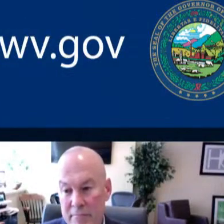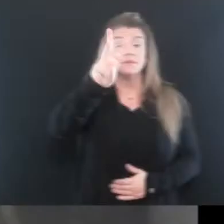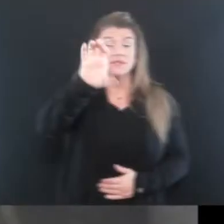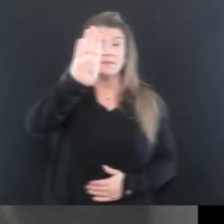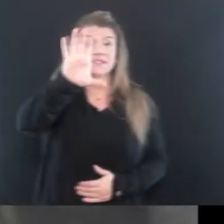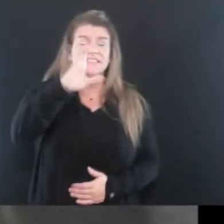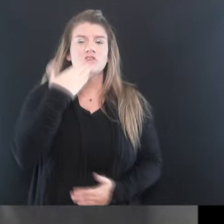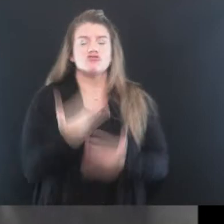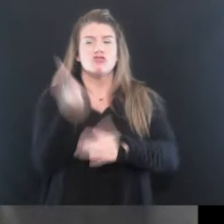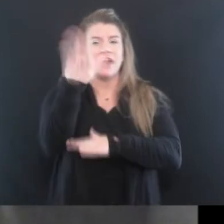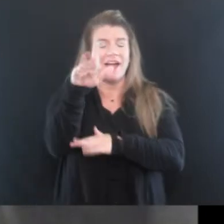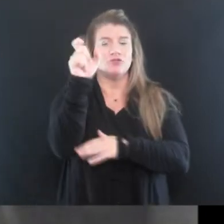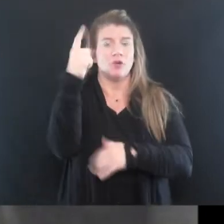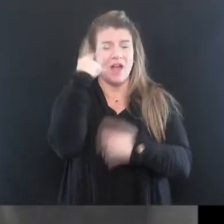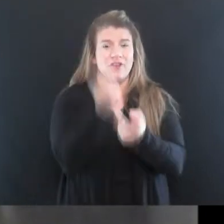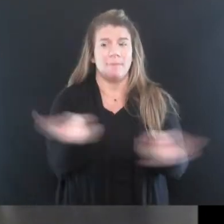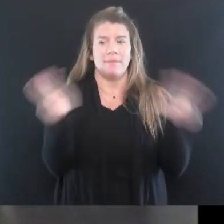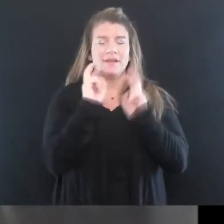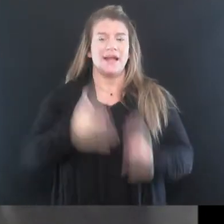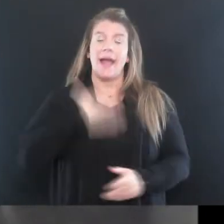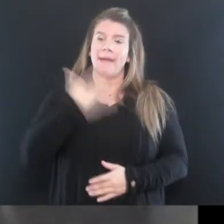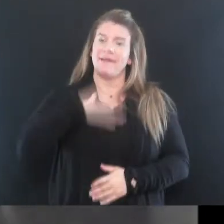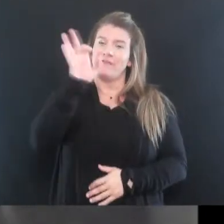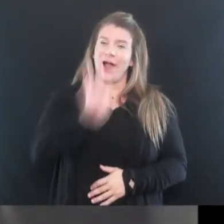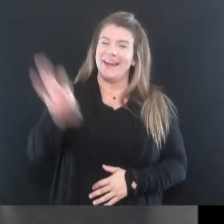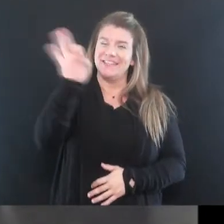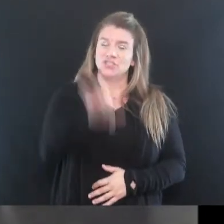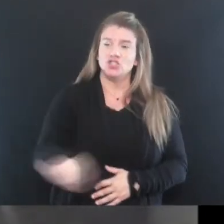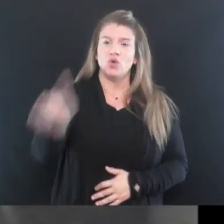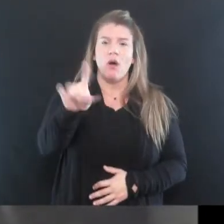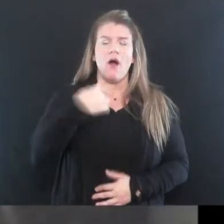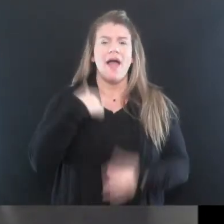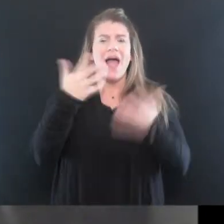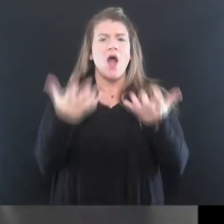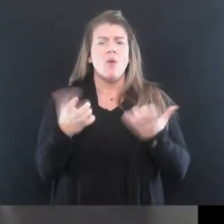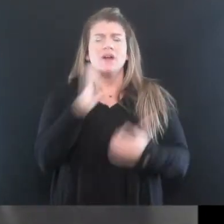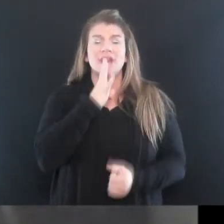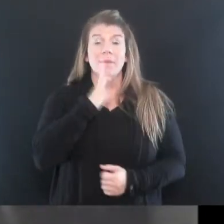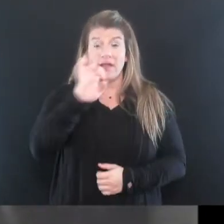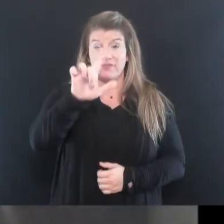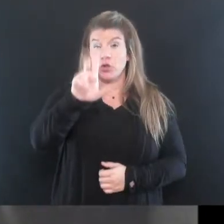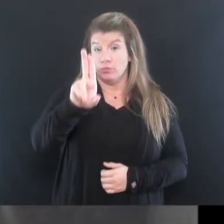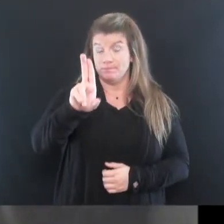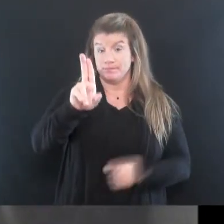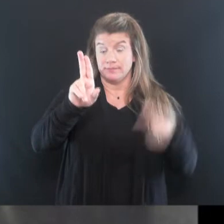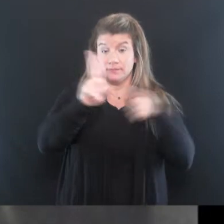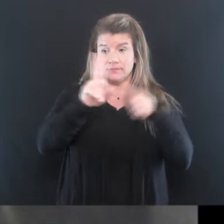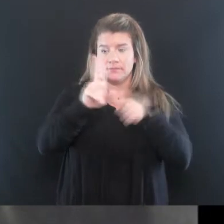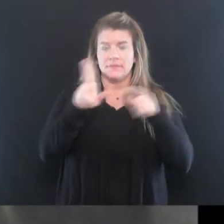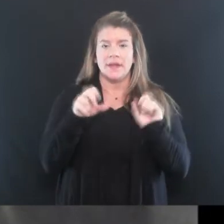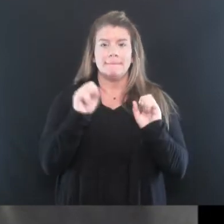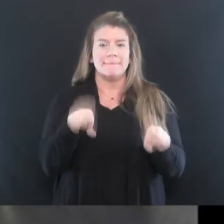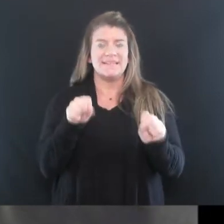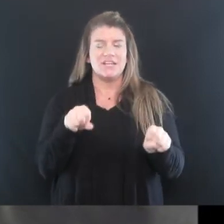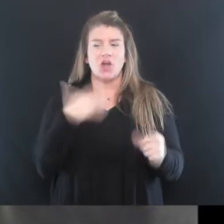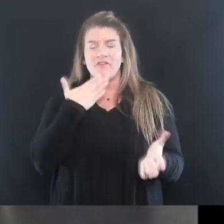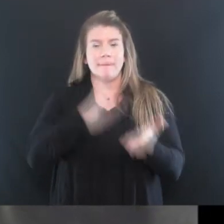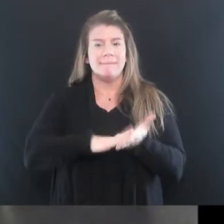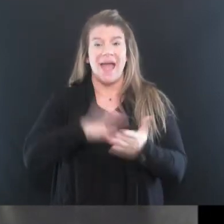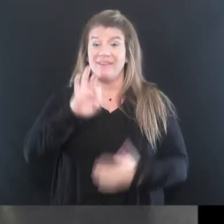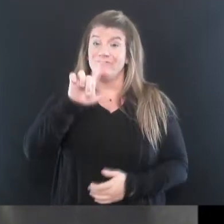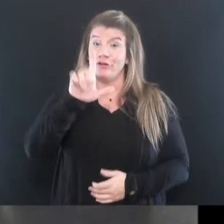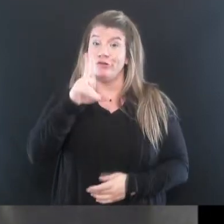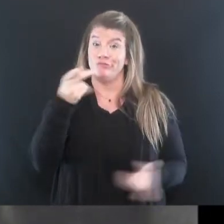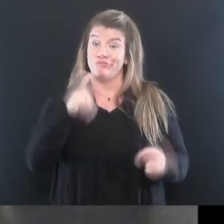afternoon, Governor and panel, and happy Friday, everybody. I want to talk about the flu and the potential for a bad flu